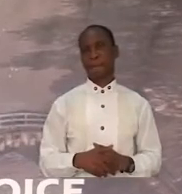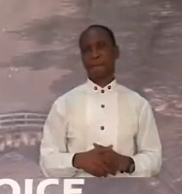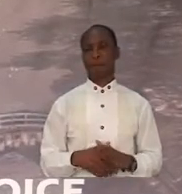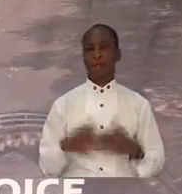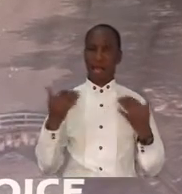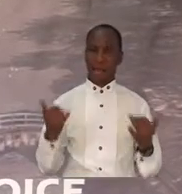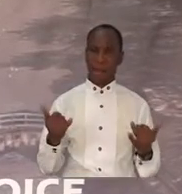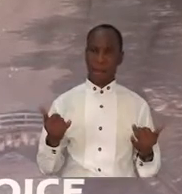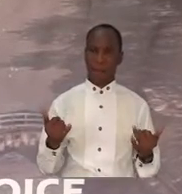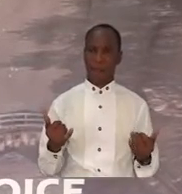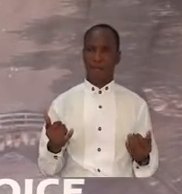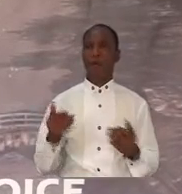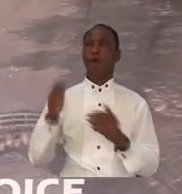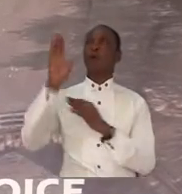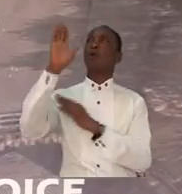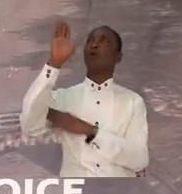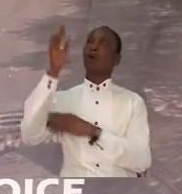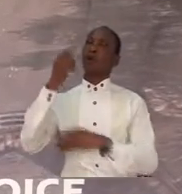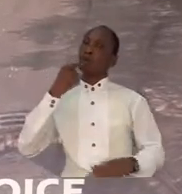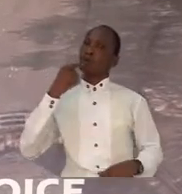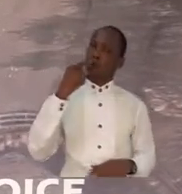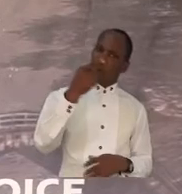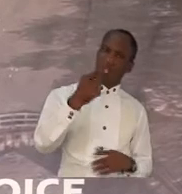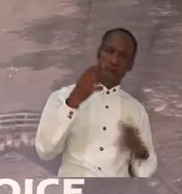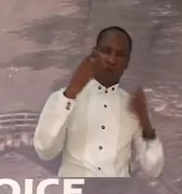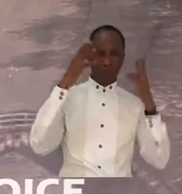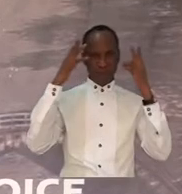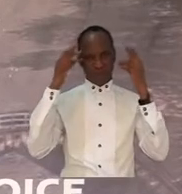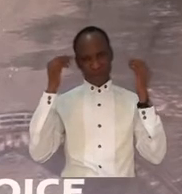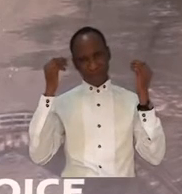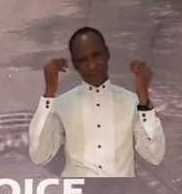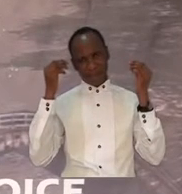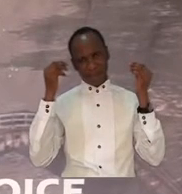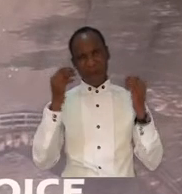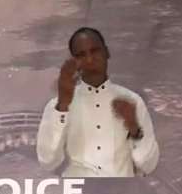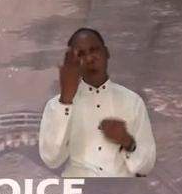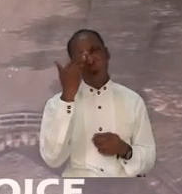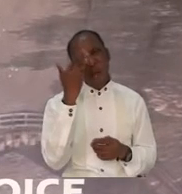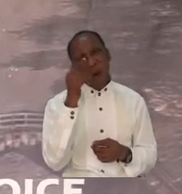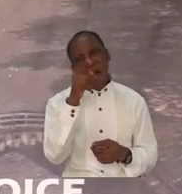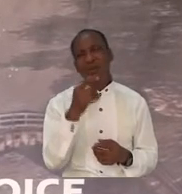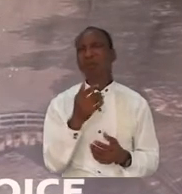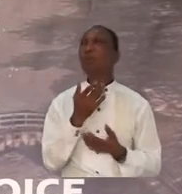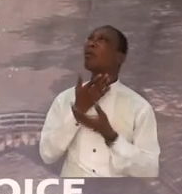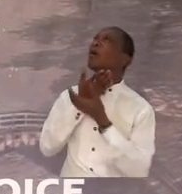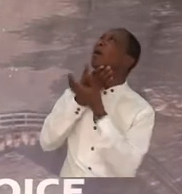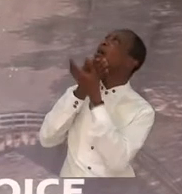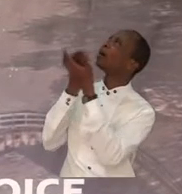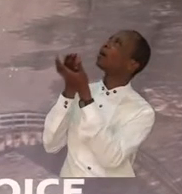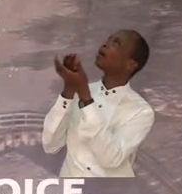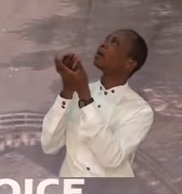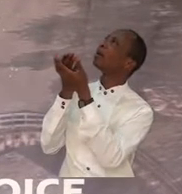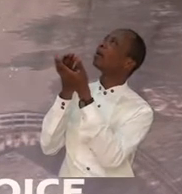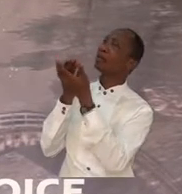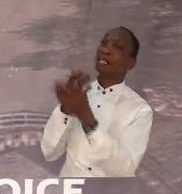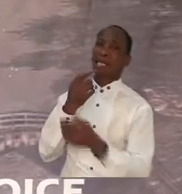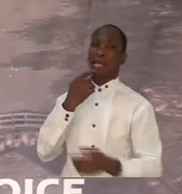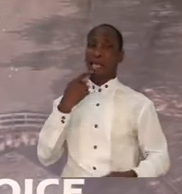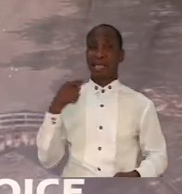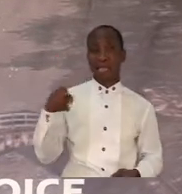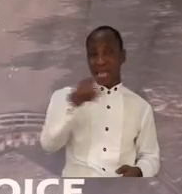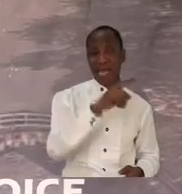15 and the Lord said to Moses, why do you cry to me? Tell the children of